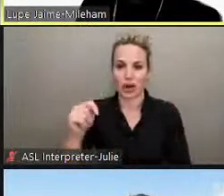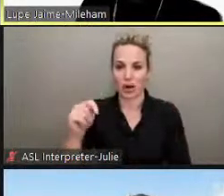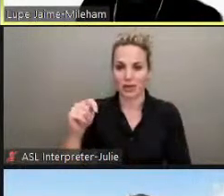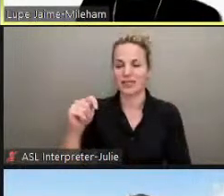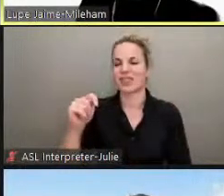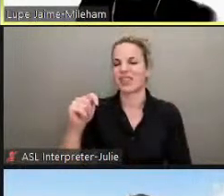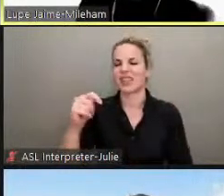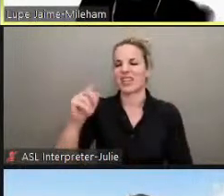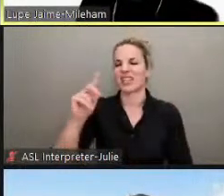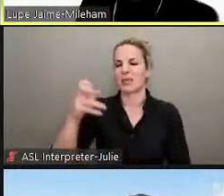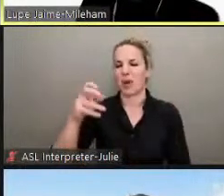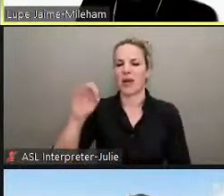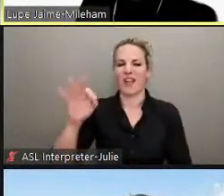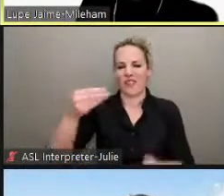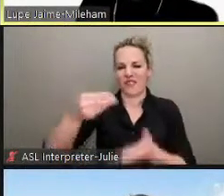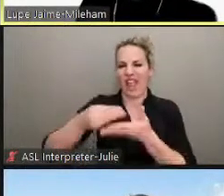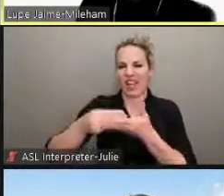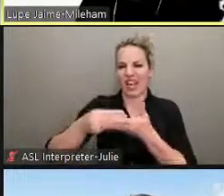to cover this slide.